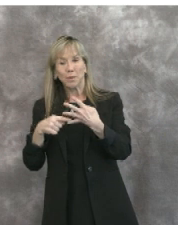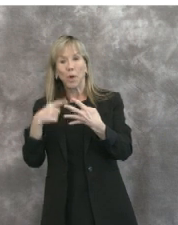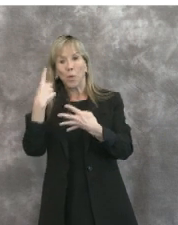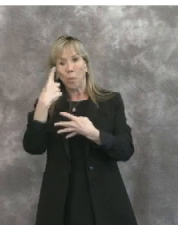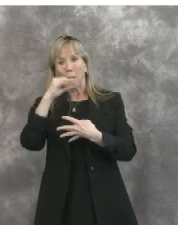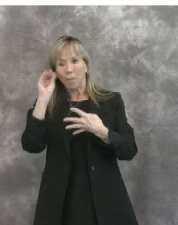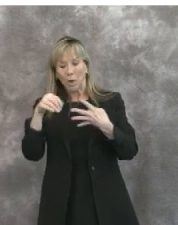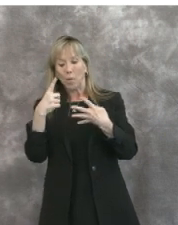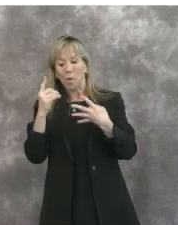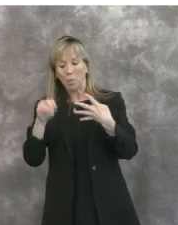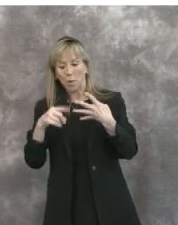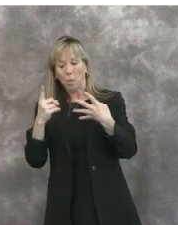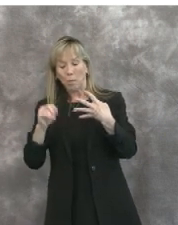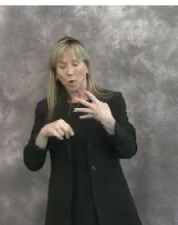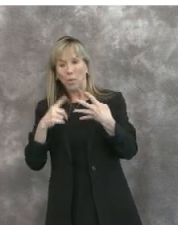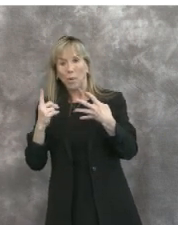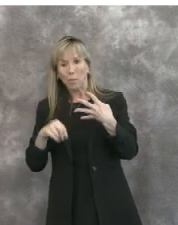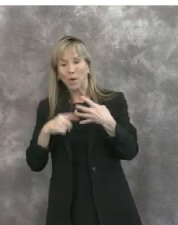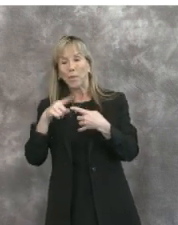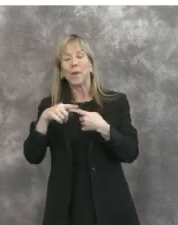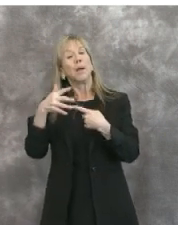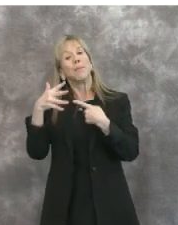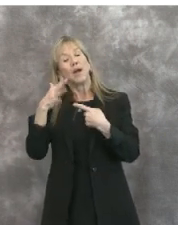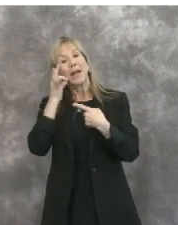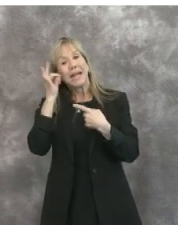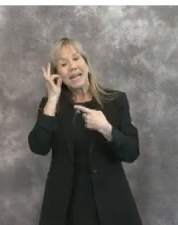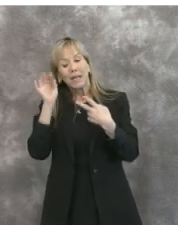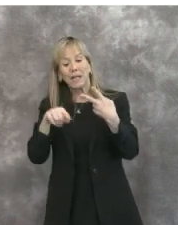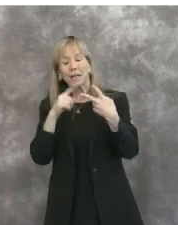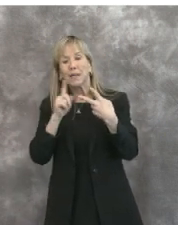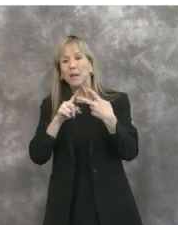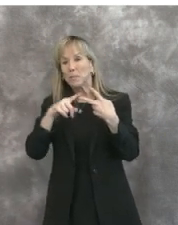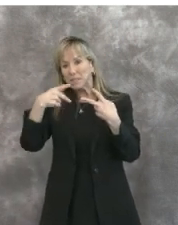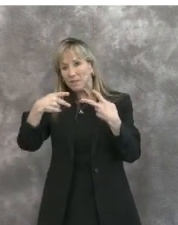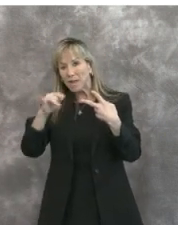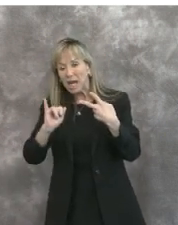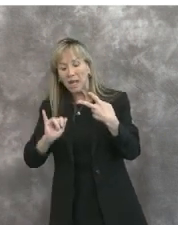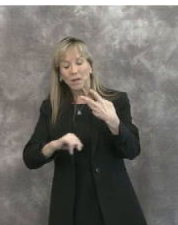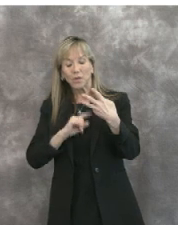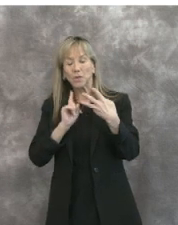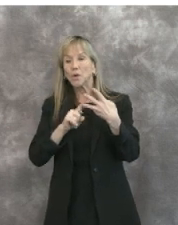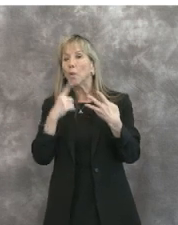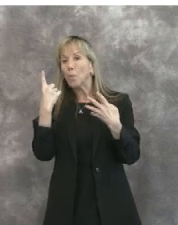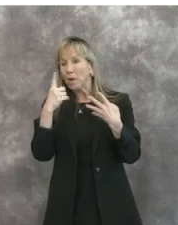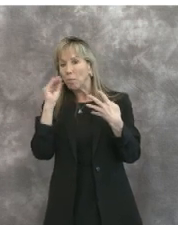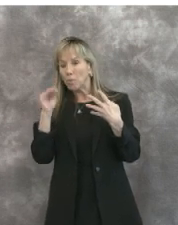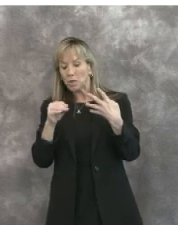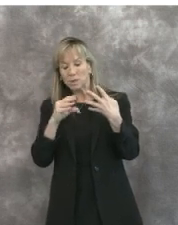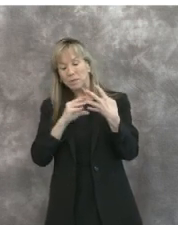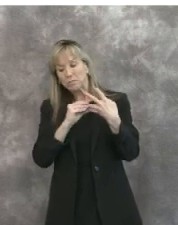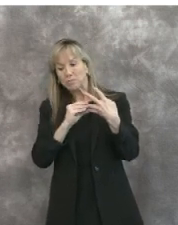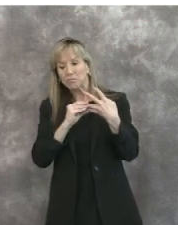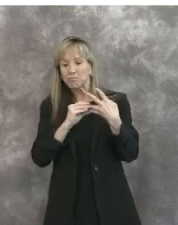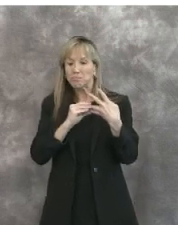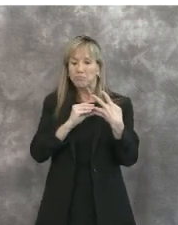1% for American Indians, 1% for Pacific Islanders, and 1%